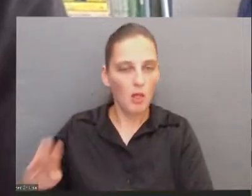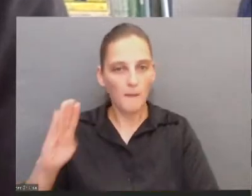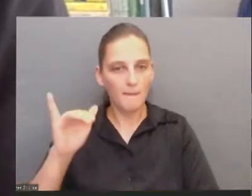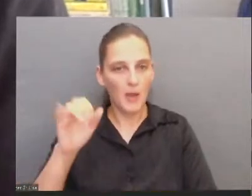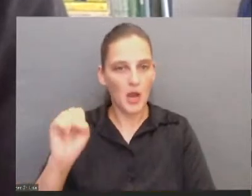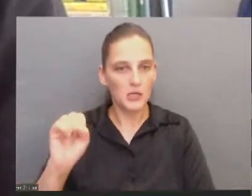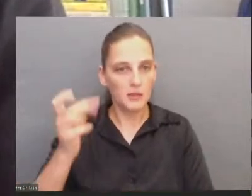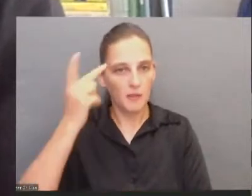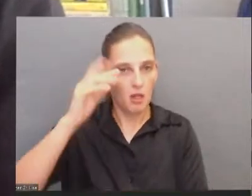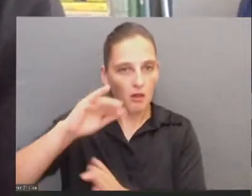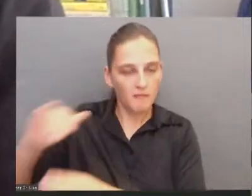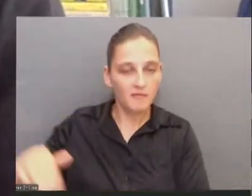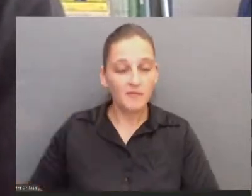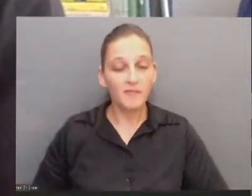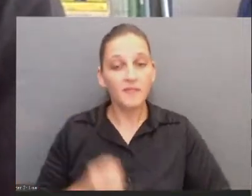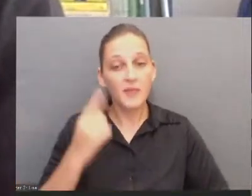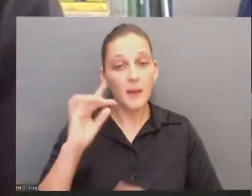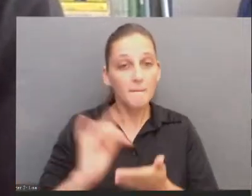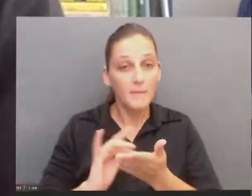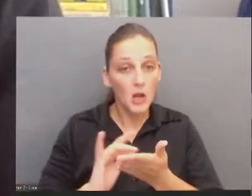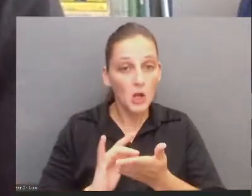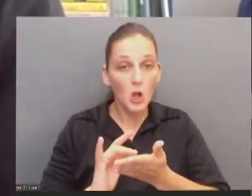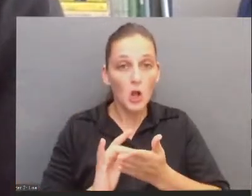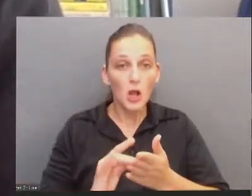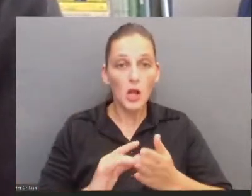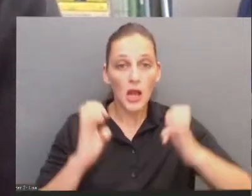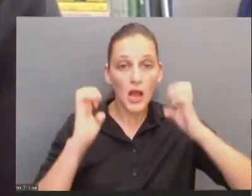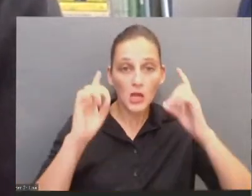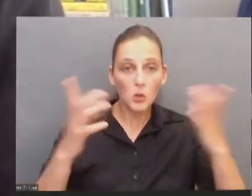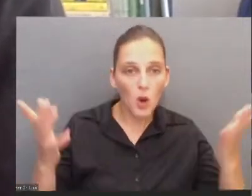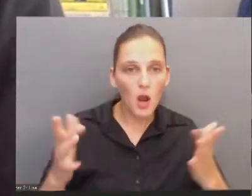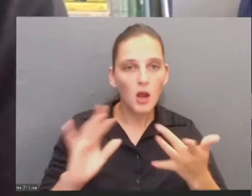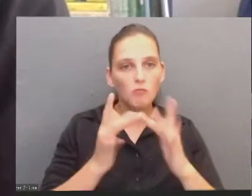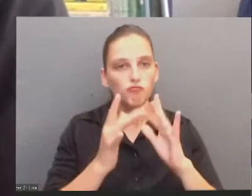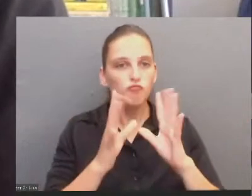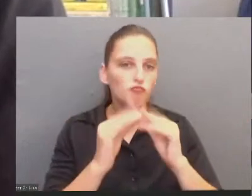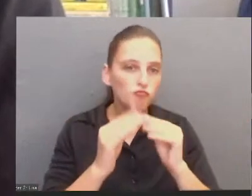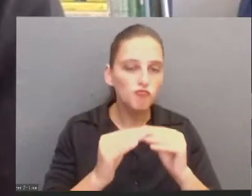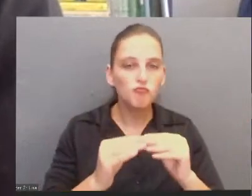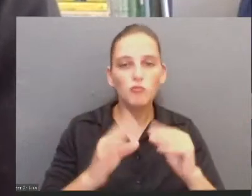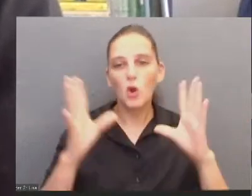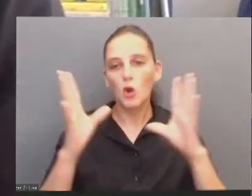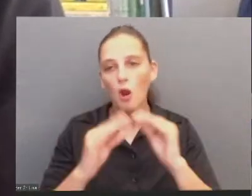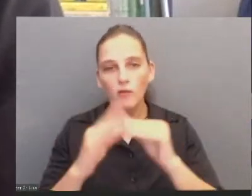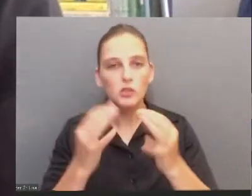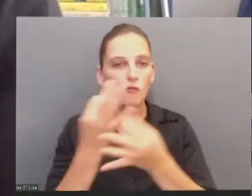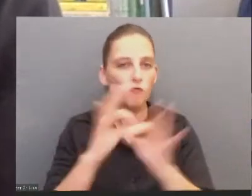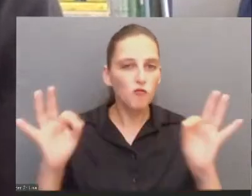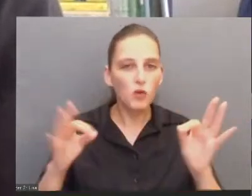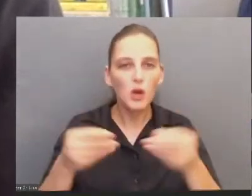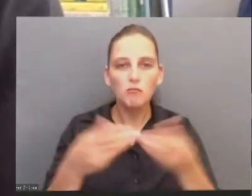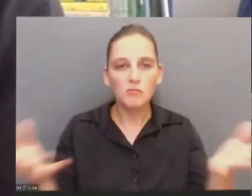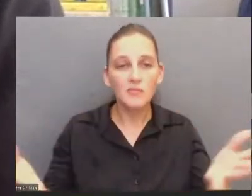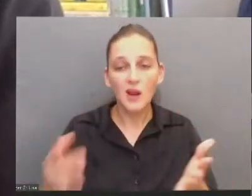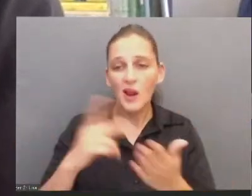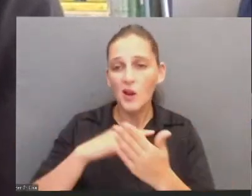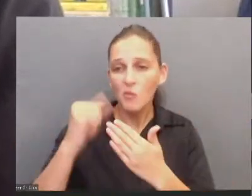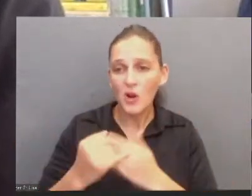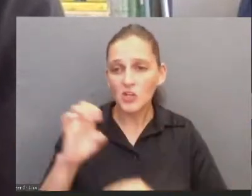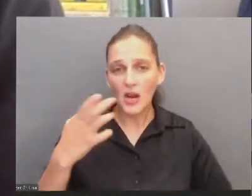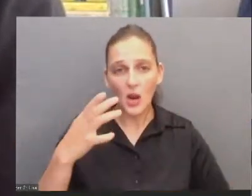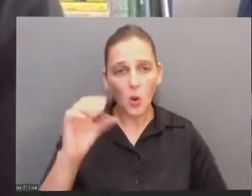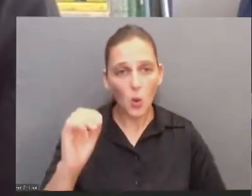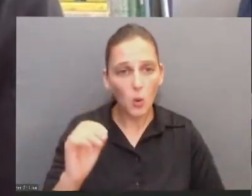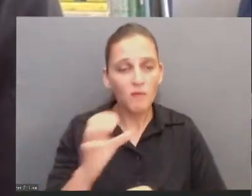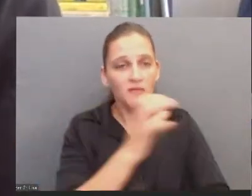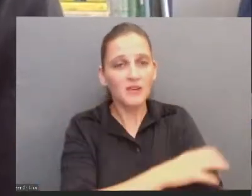should include webinars, conferences, and preceptorships, Project Echo, clinical diagnostic tools, as well as resources